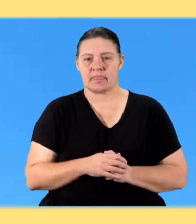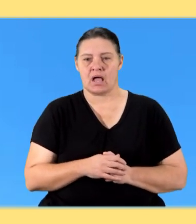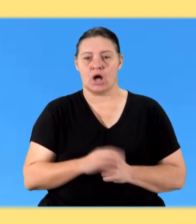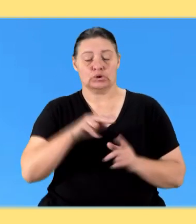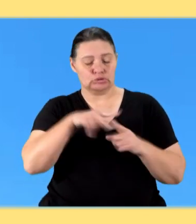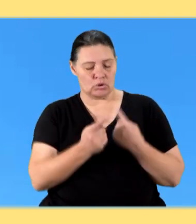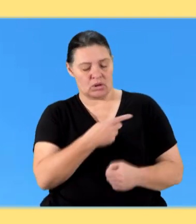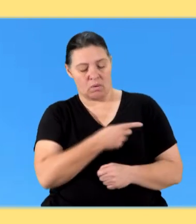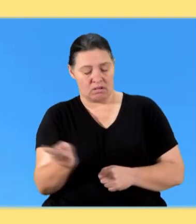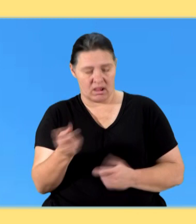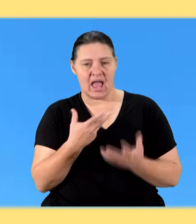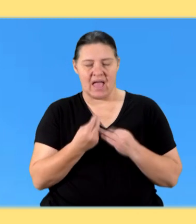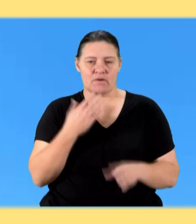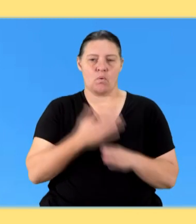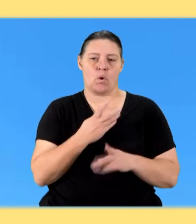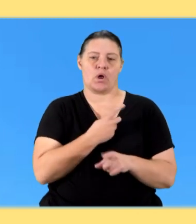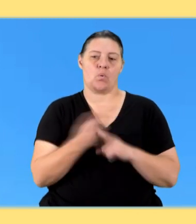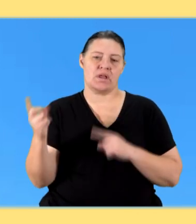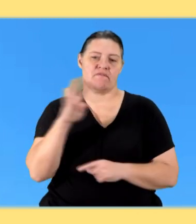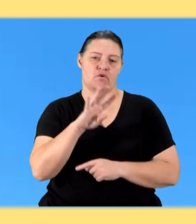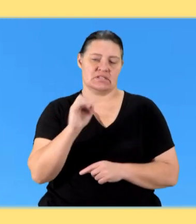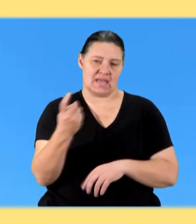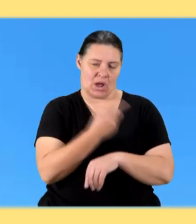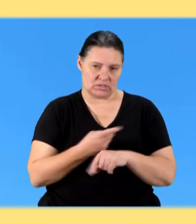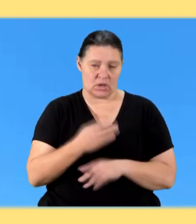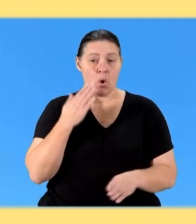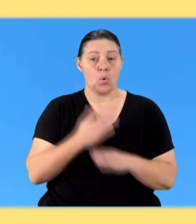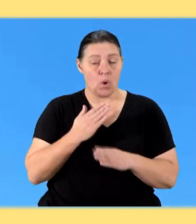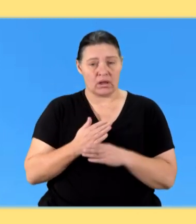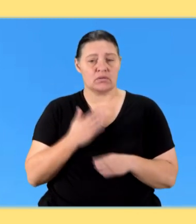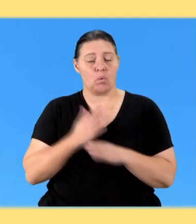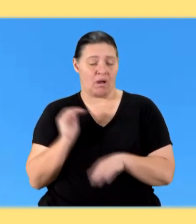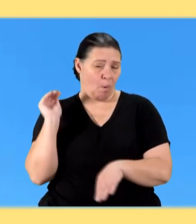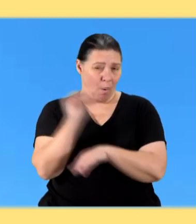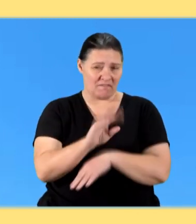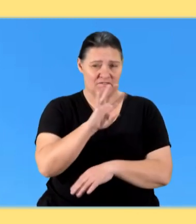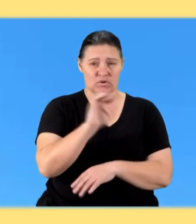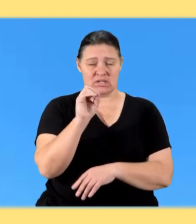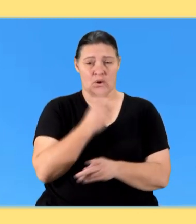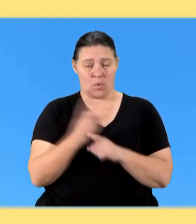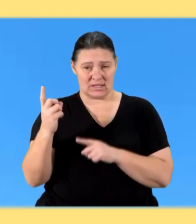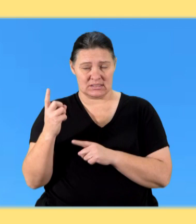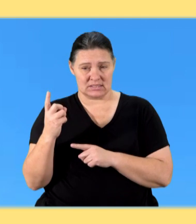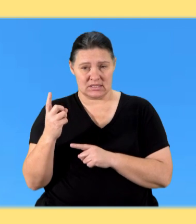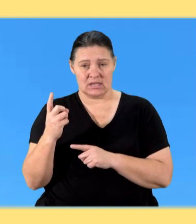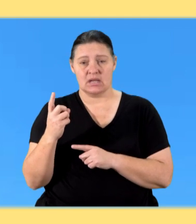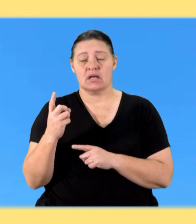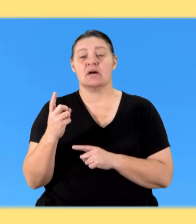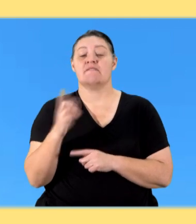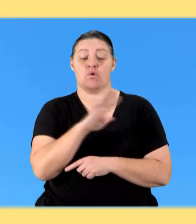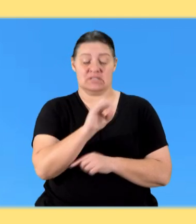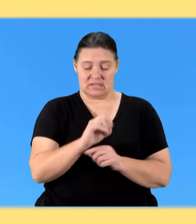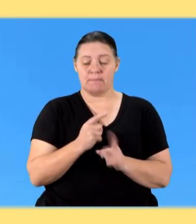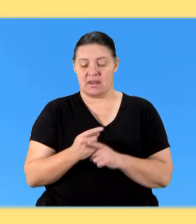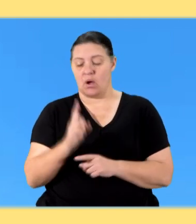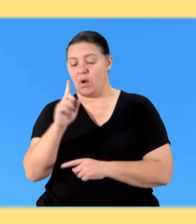All. And they have a working week of 40 hours. Workers who work more than 40 hours a week are paid